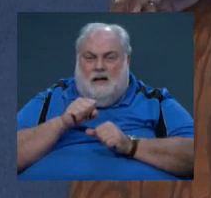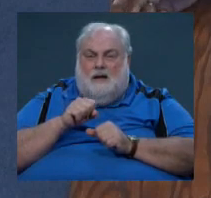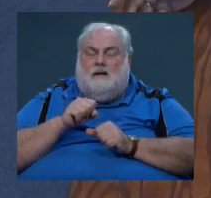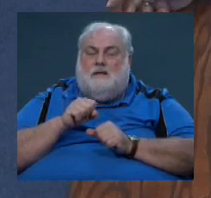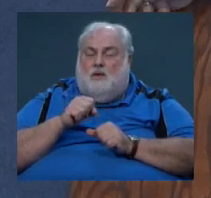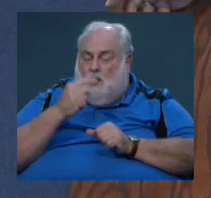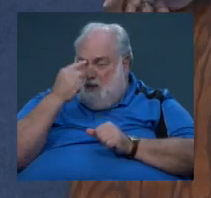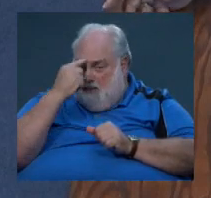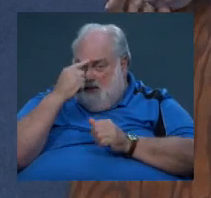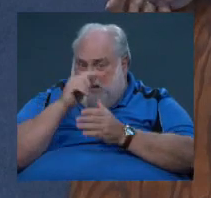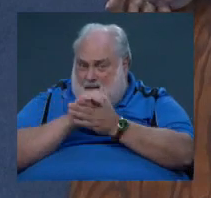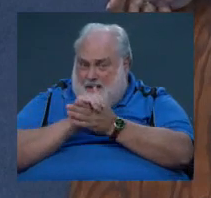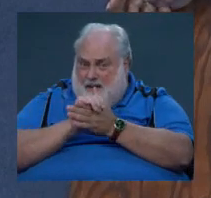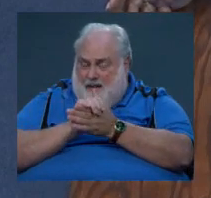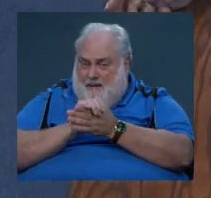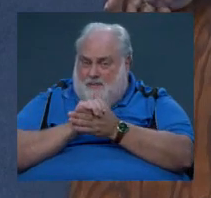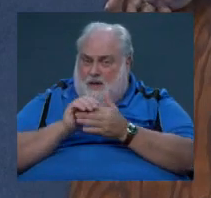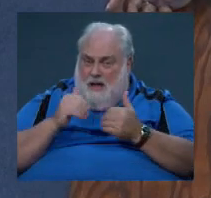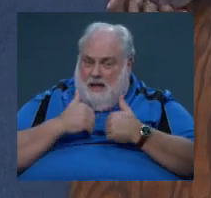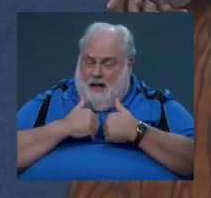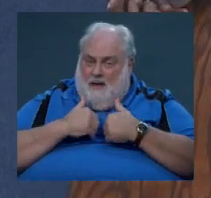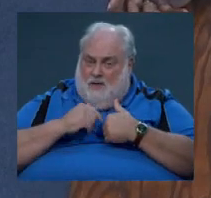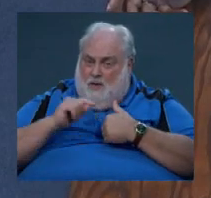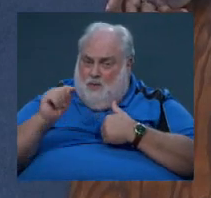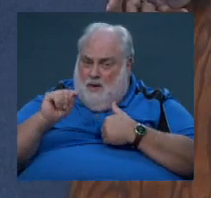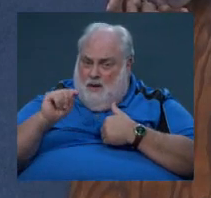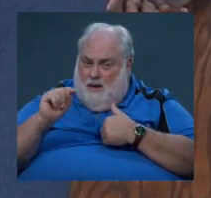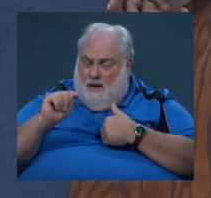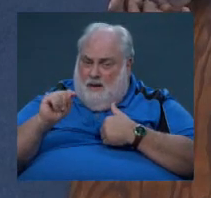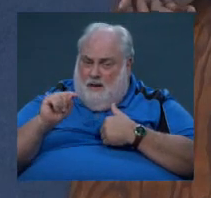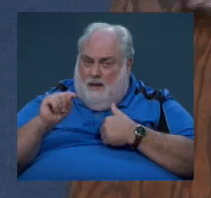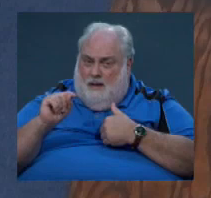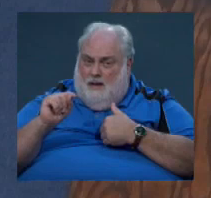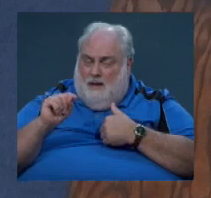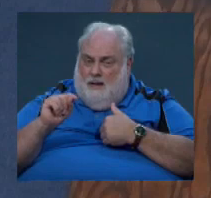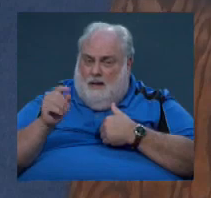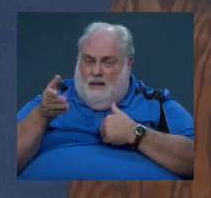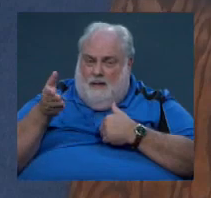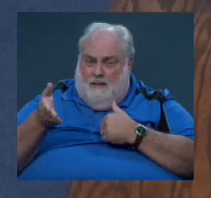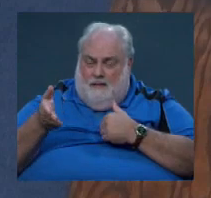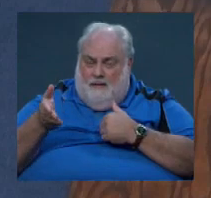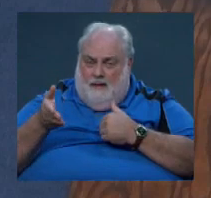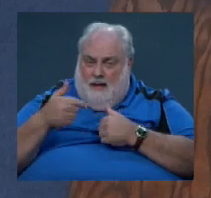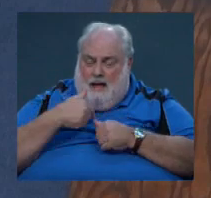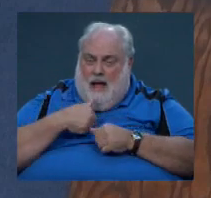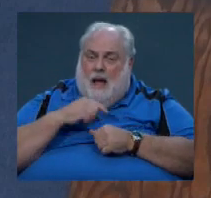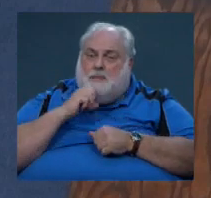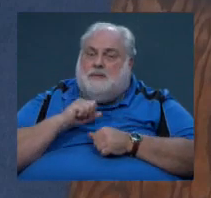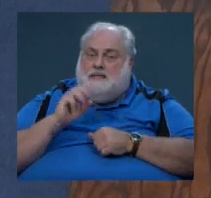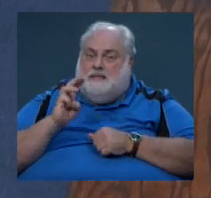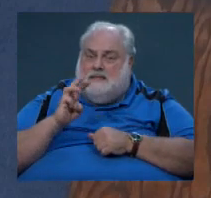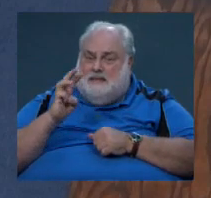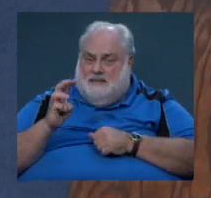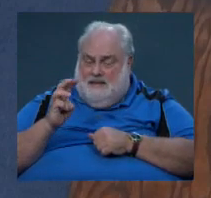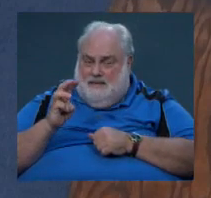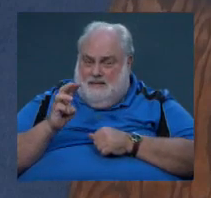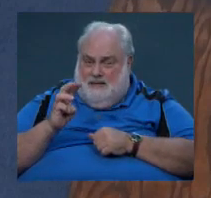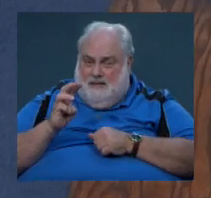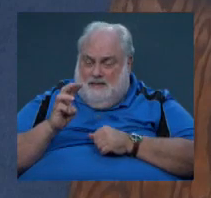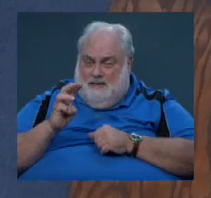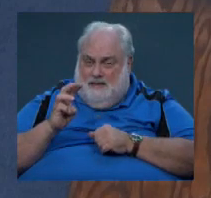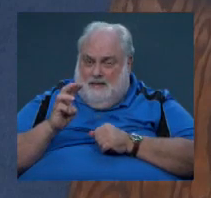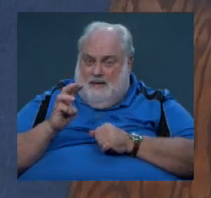we think that we need to have a restroom, a lavatory. I'm 66 years of